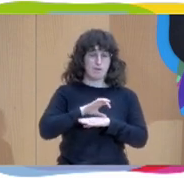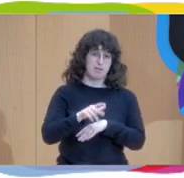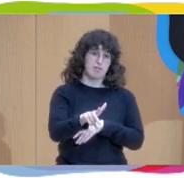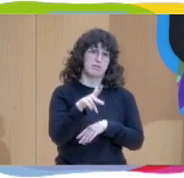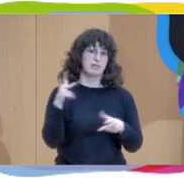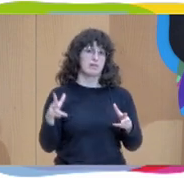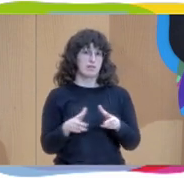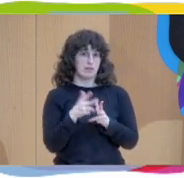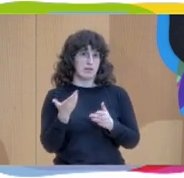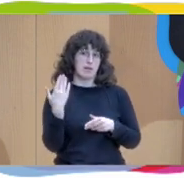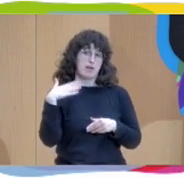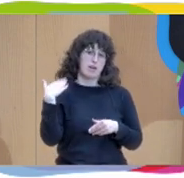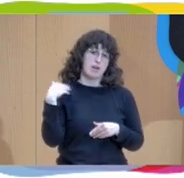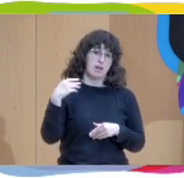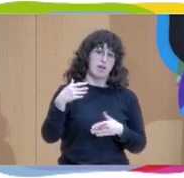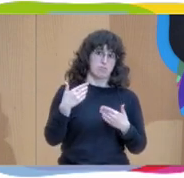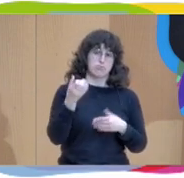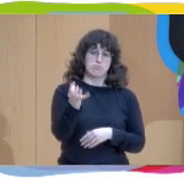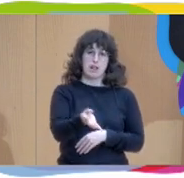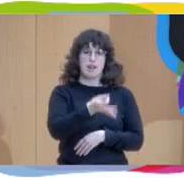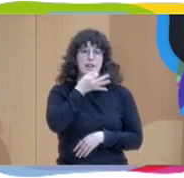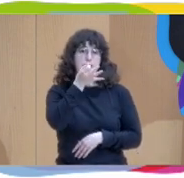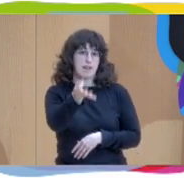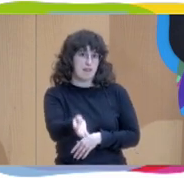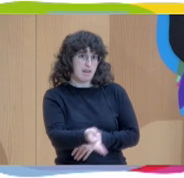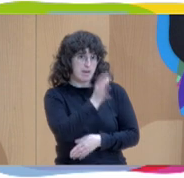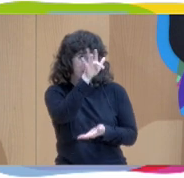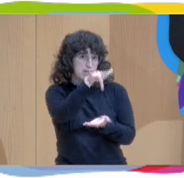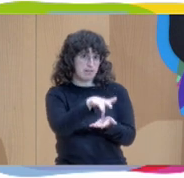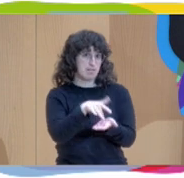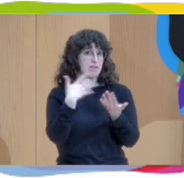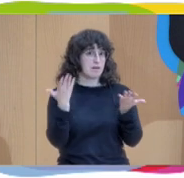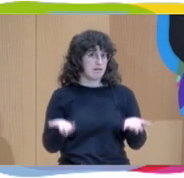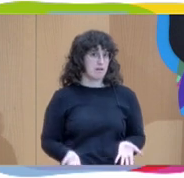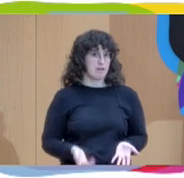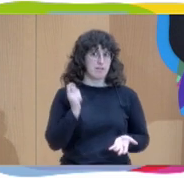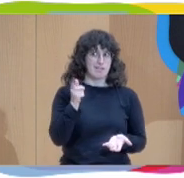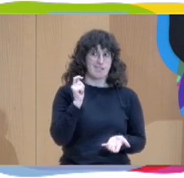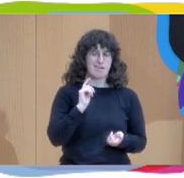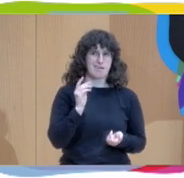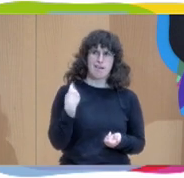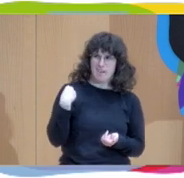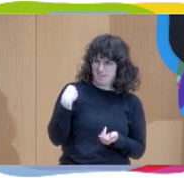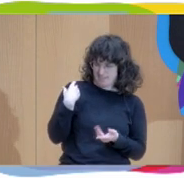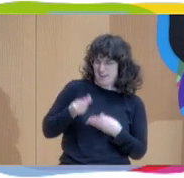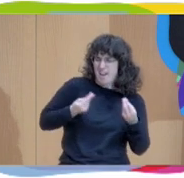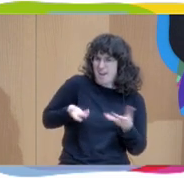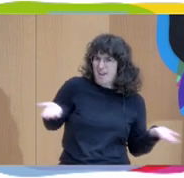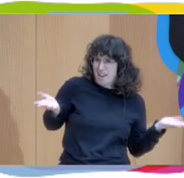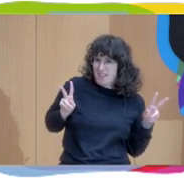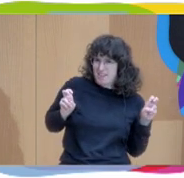And we have been asked many times, what are you doing in the dialogical trainings. So, we are